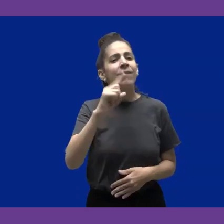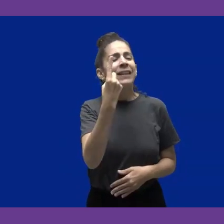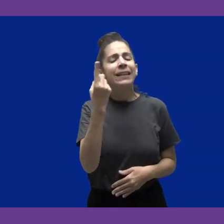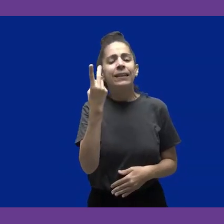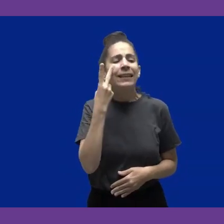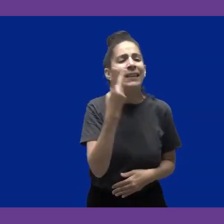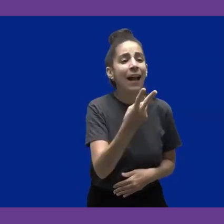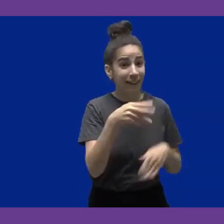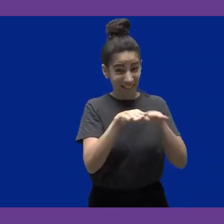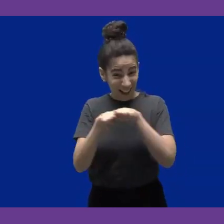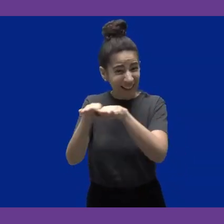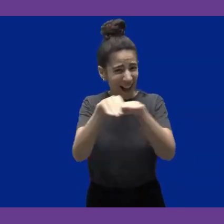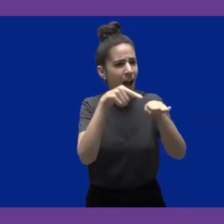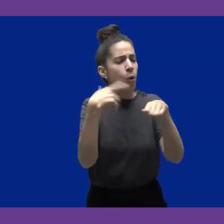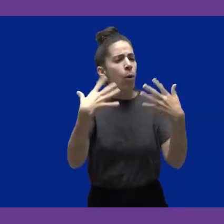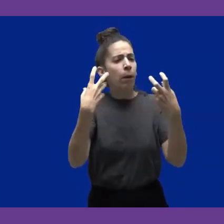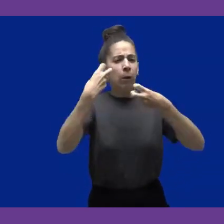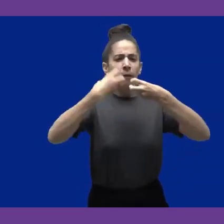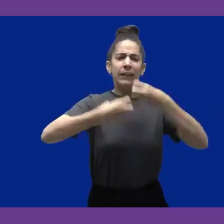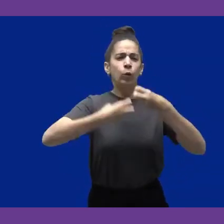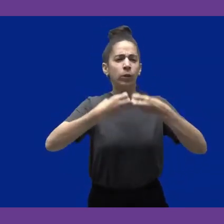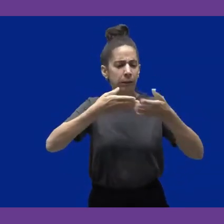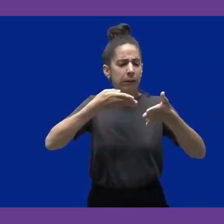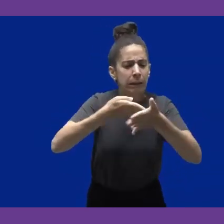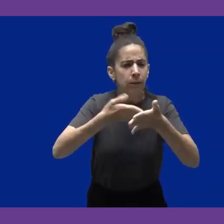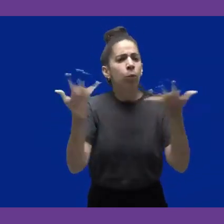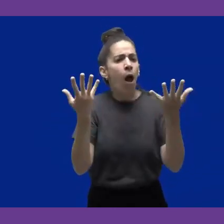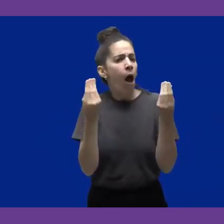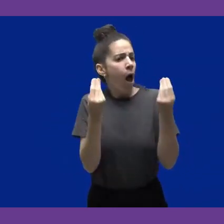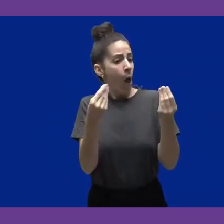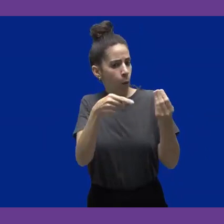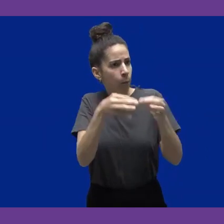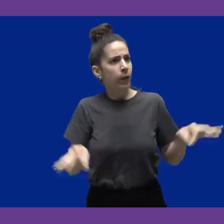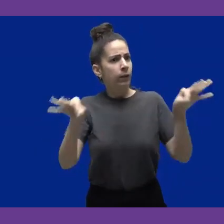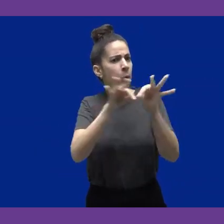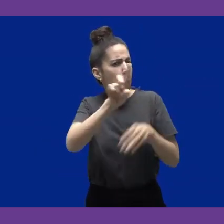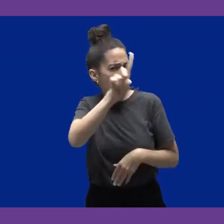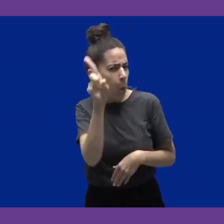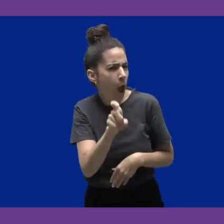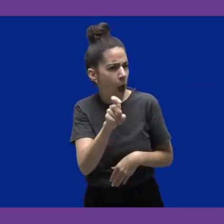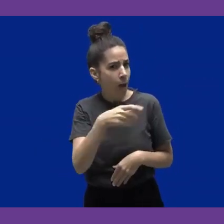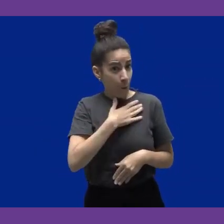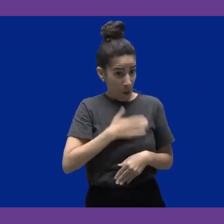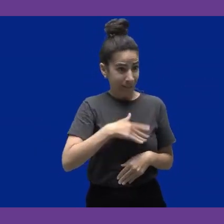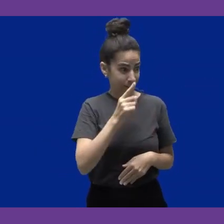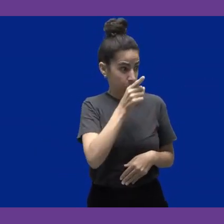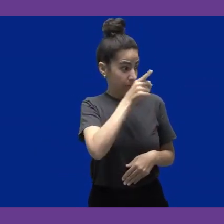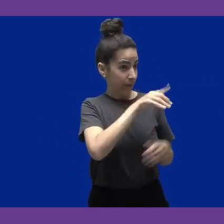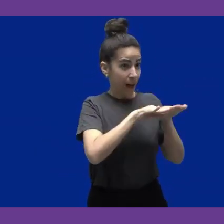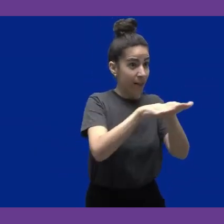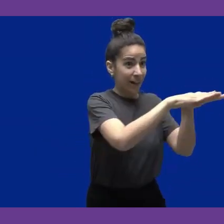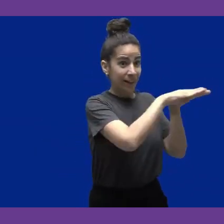Why should I look at standards and its development and not only to legislation, which could be